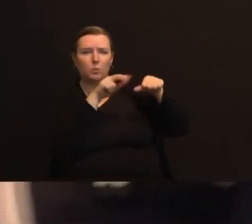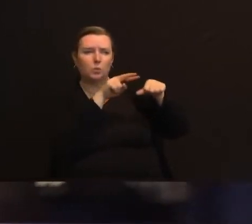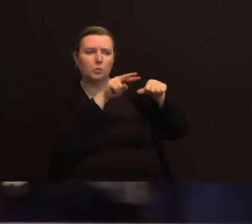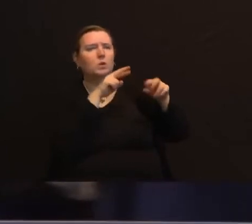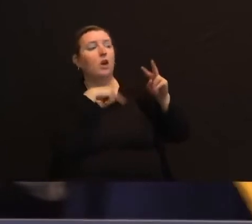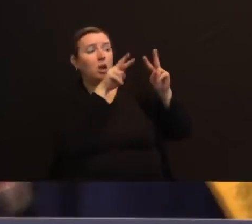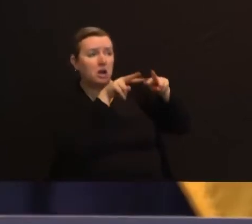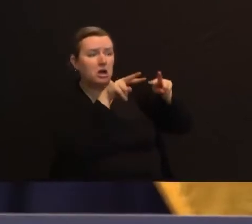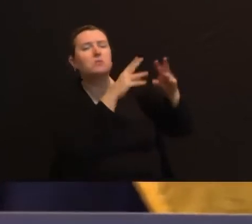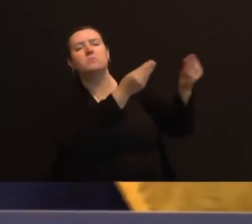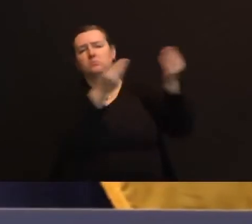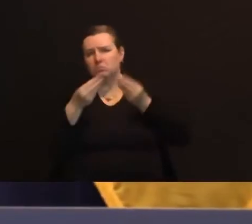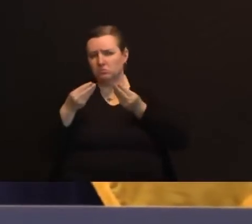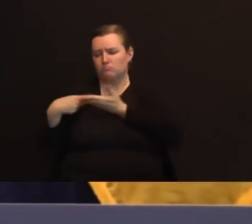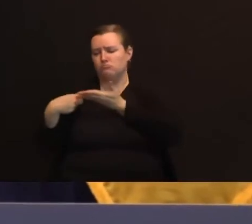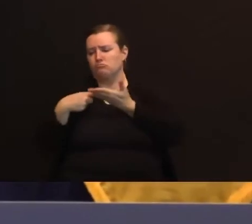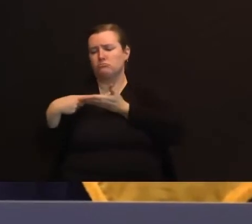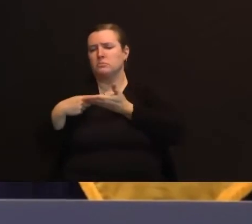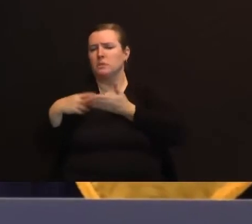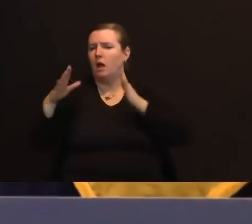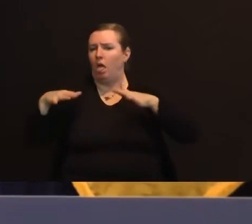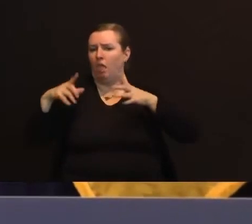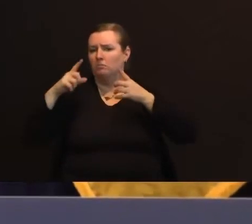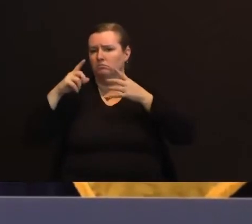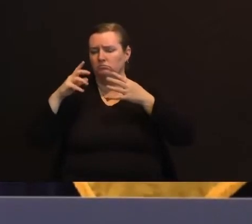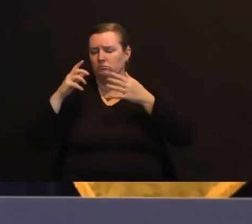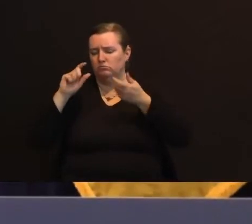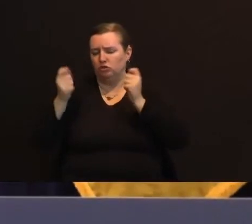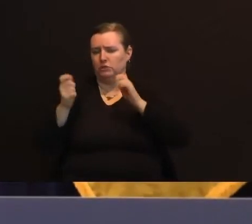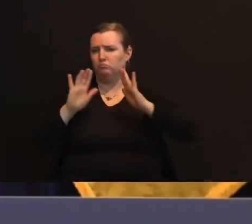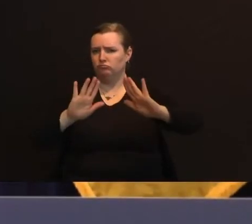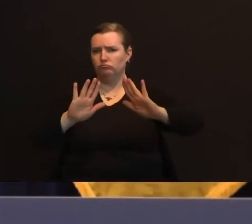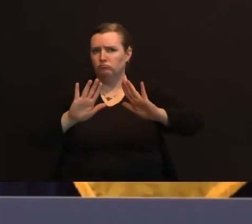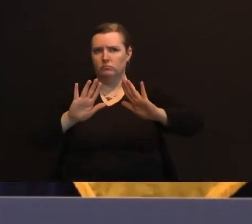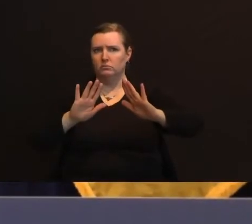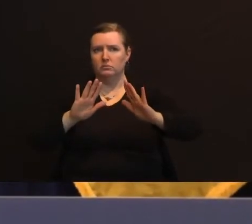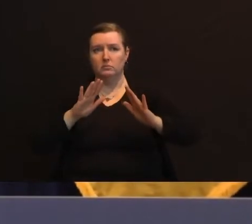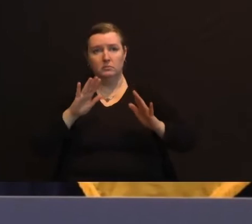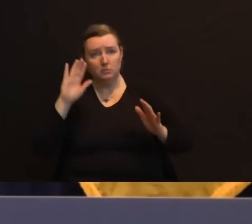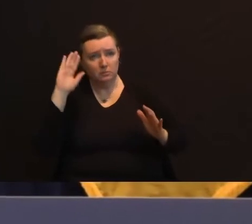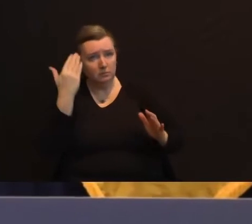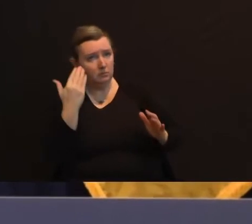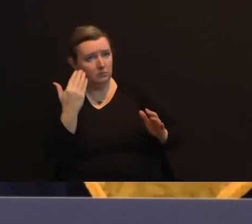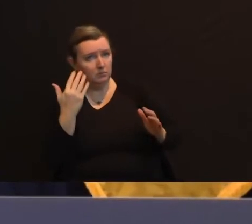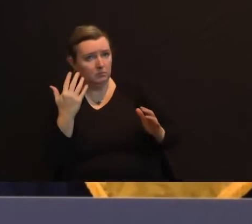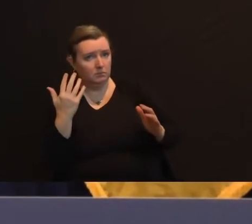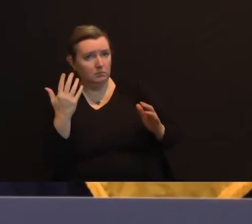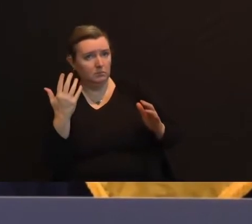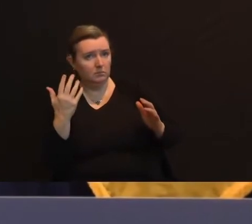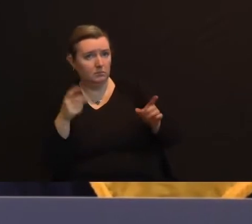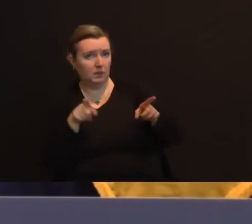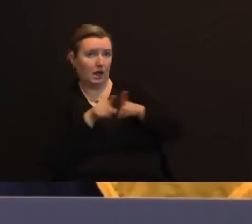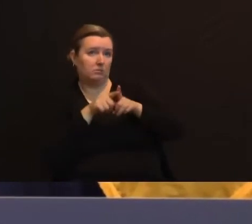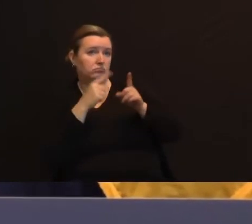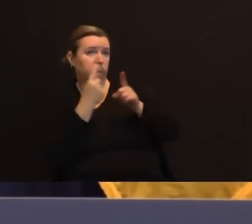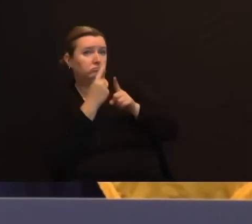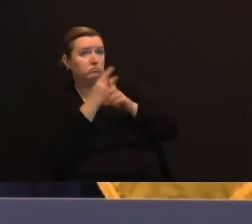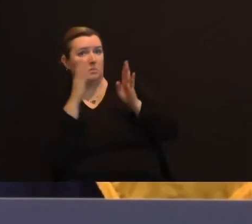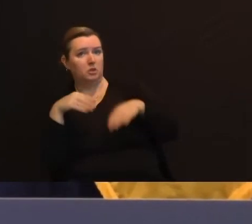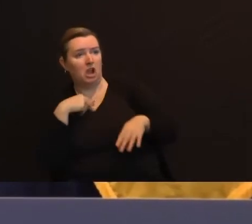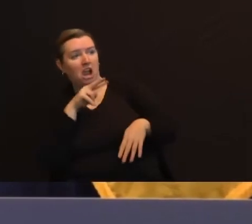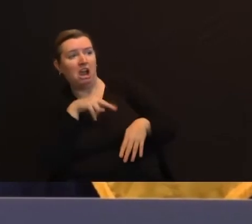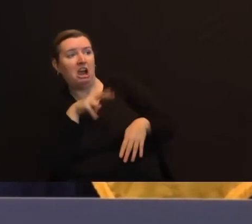layperson, reading what they've put out, it seemed reasonable. Probably gives us, if we end up going that route, it gives us a few